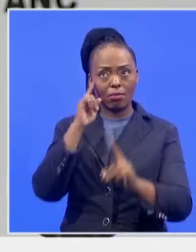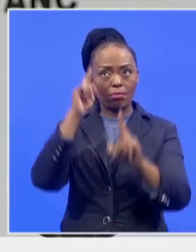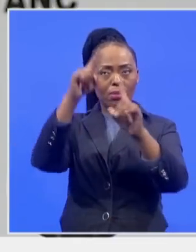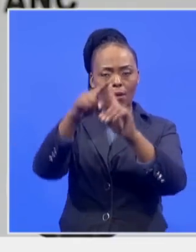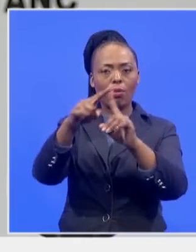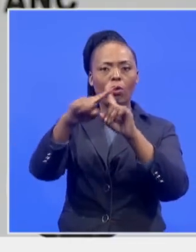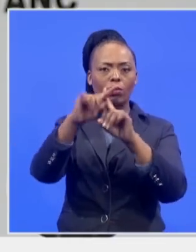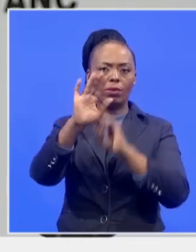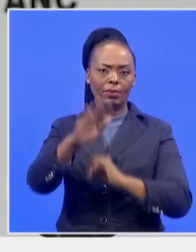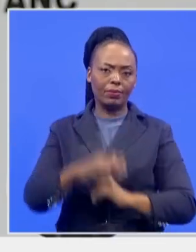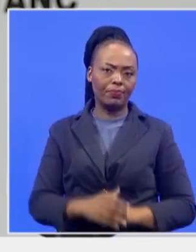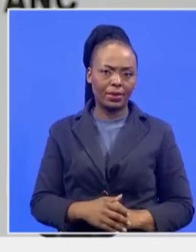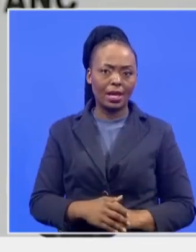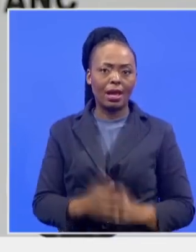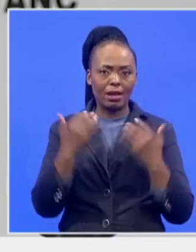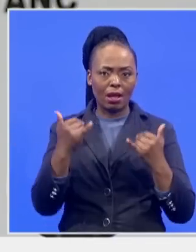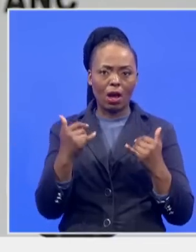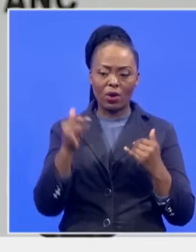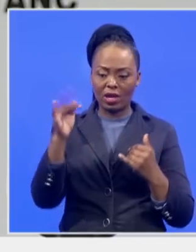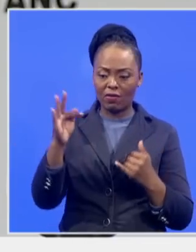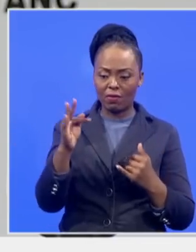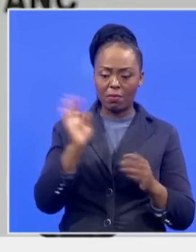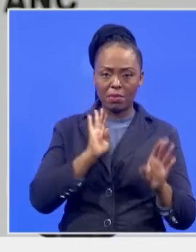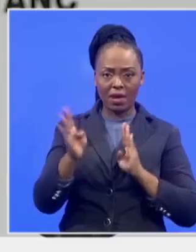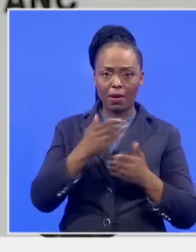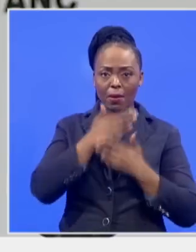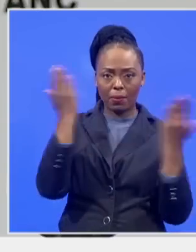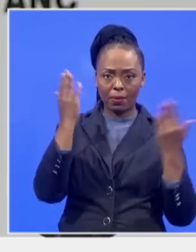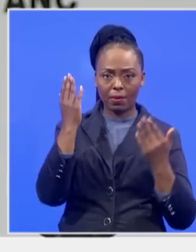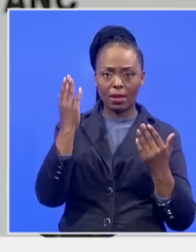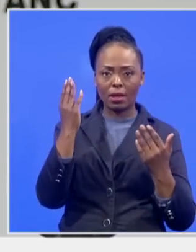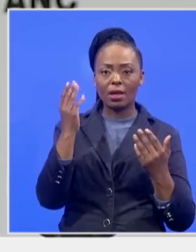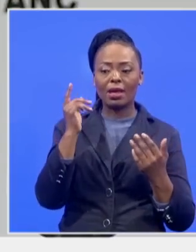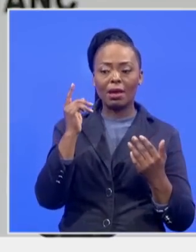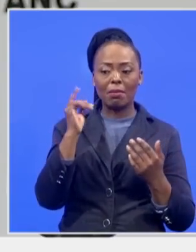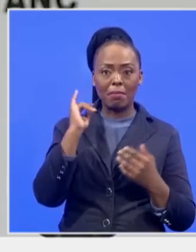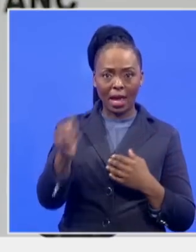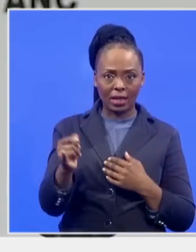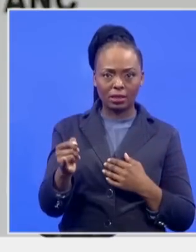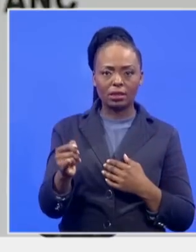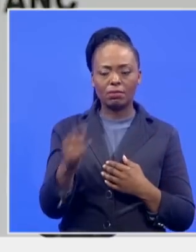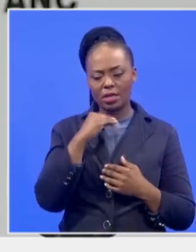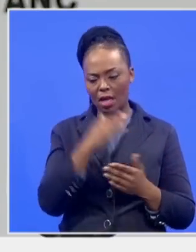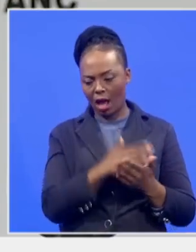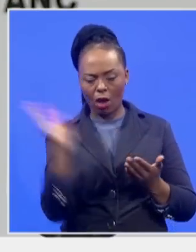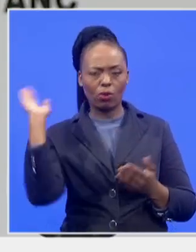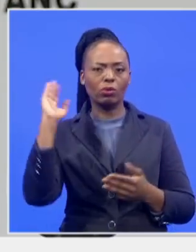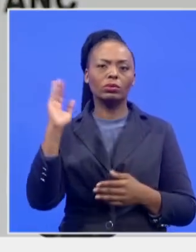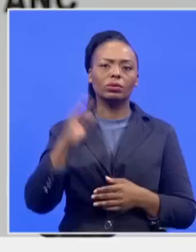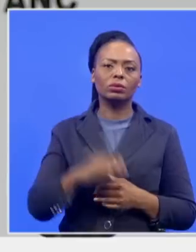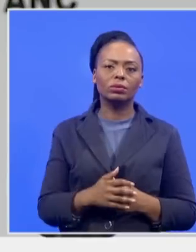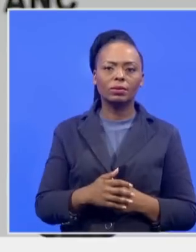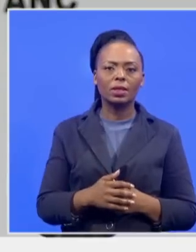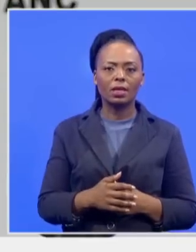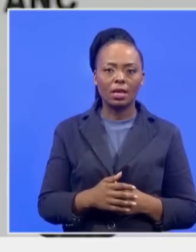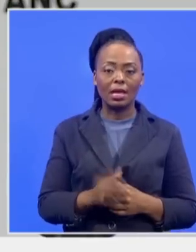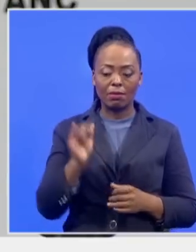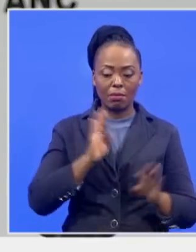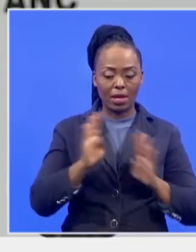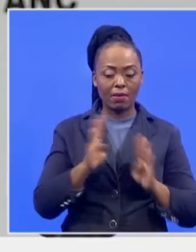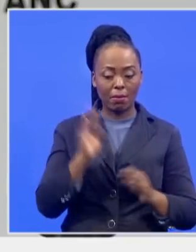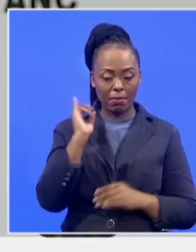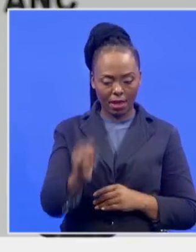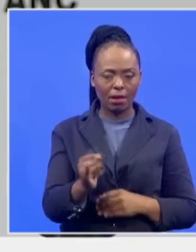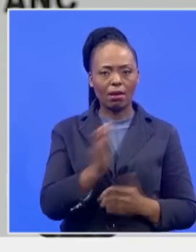the show. You misbehave, we withdraw you. And these comrades have got